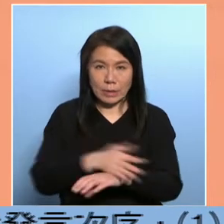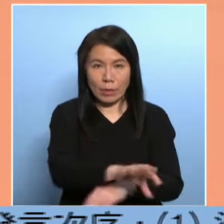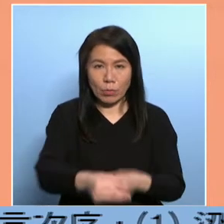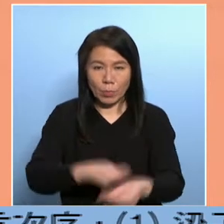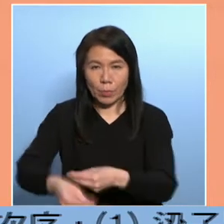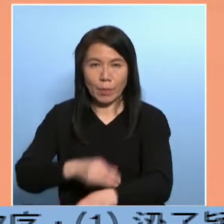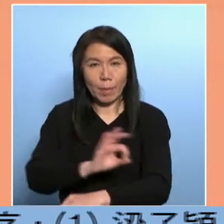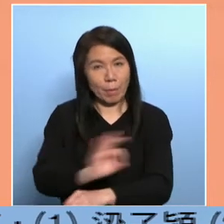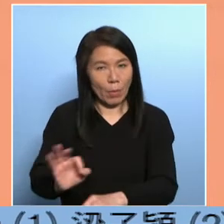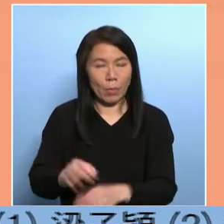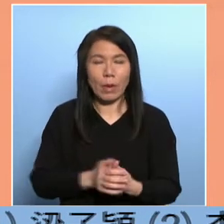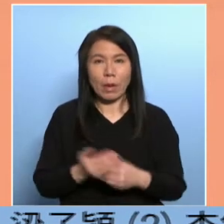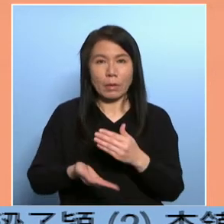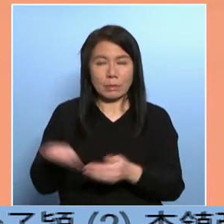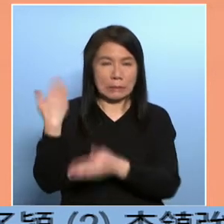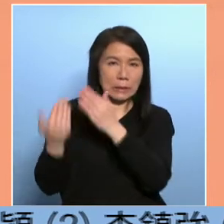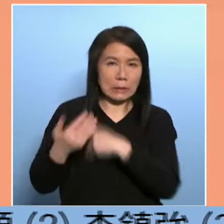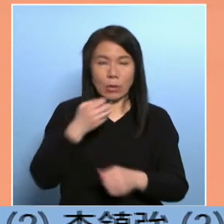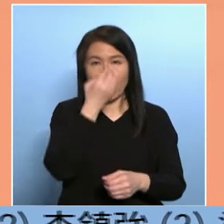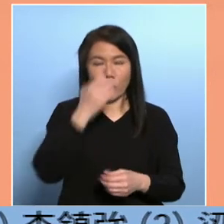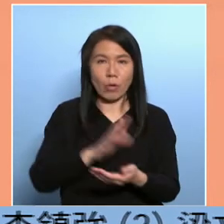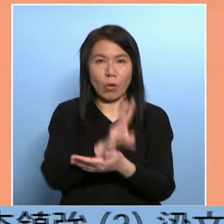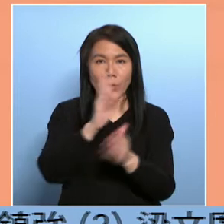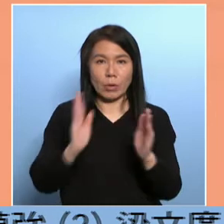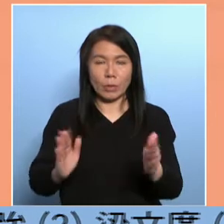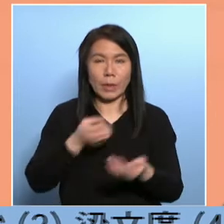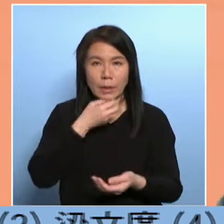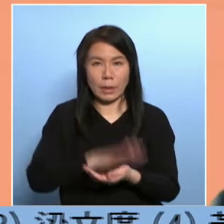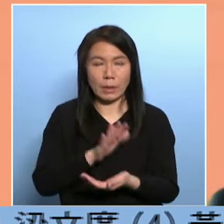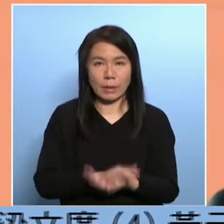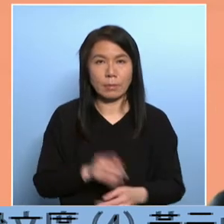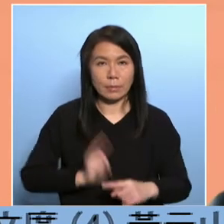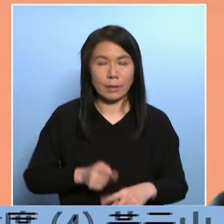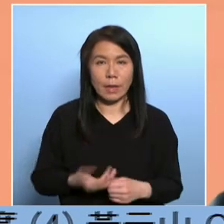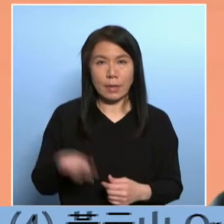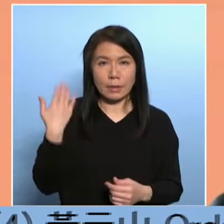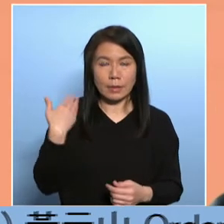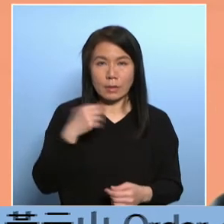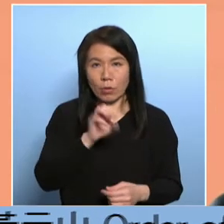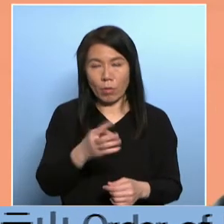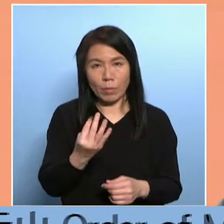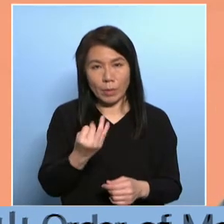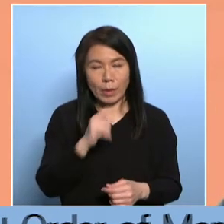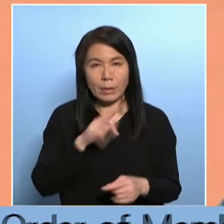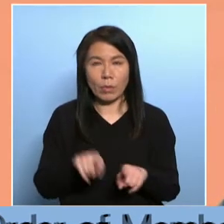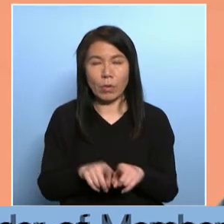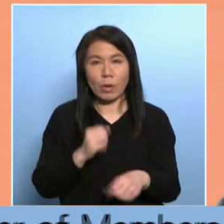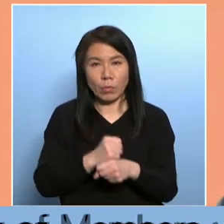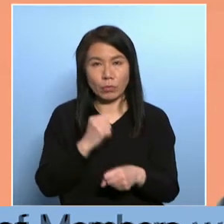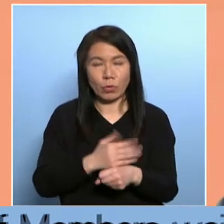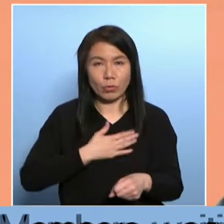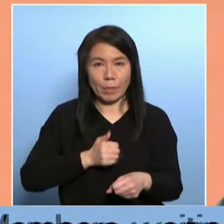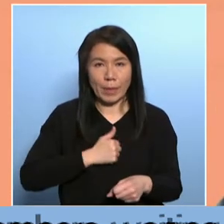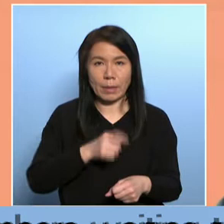treatment. And then there won't be transmission in the community. From our experience in fighting the virus in the past 2 years,